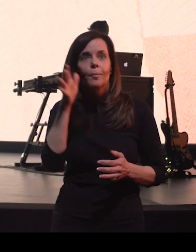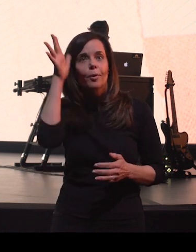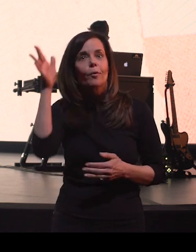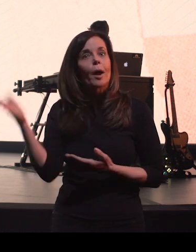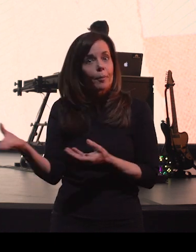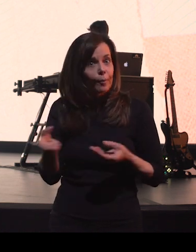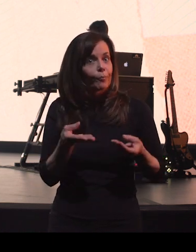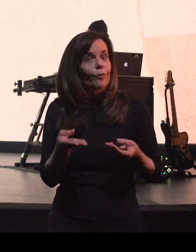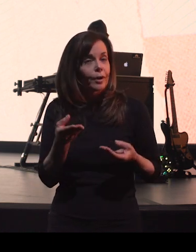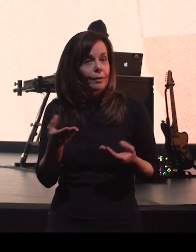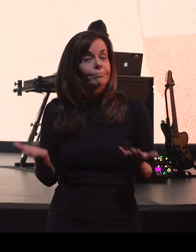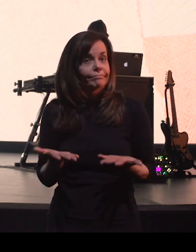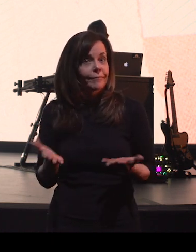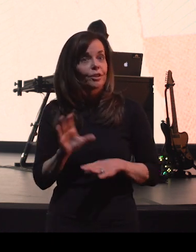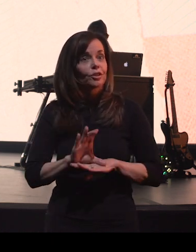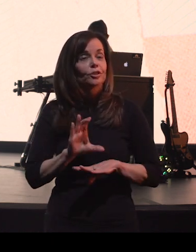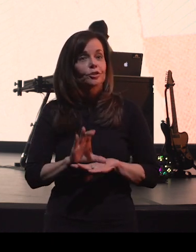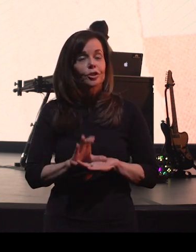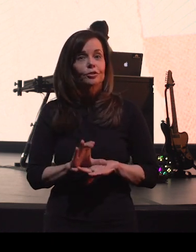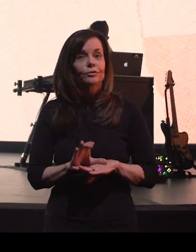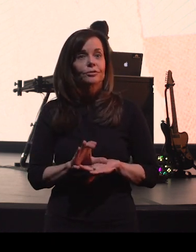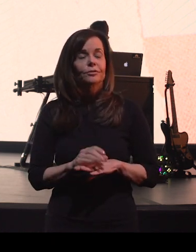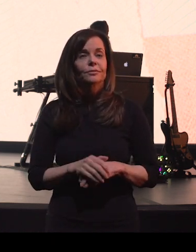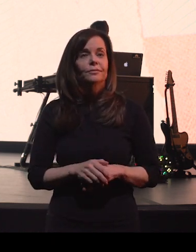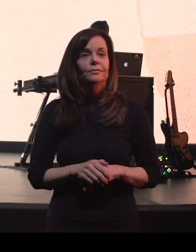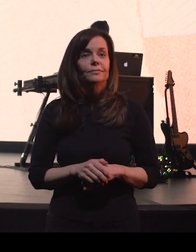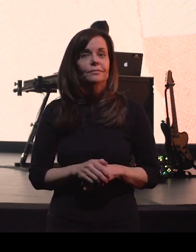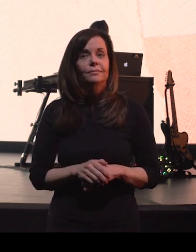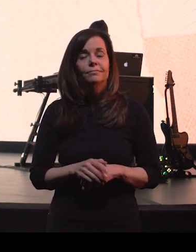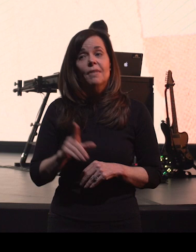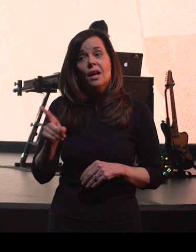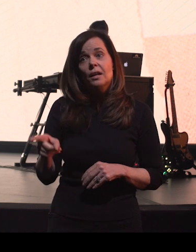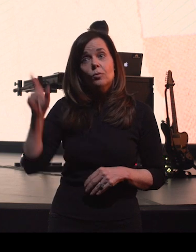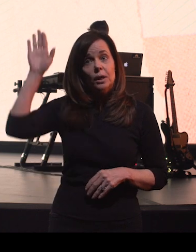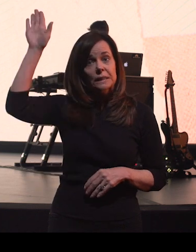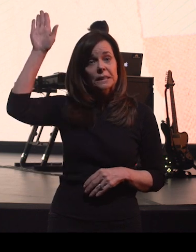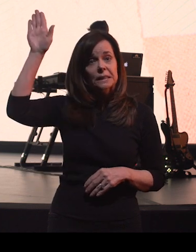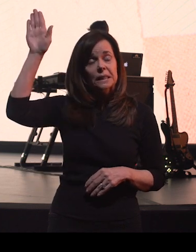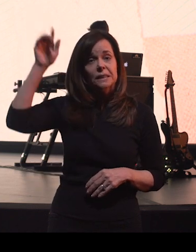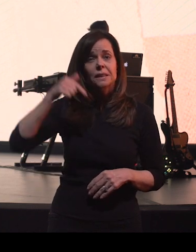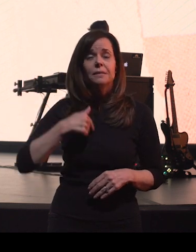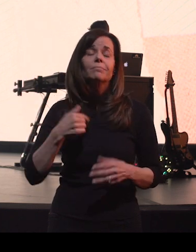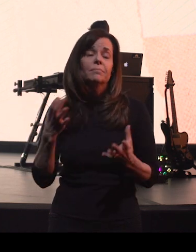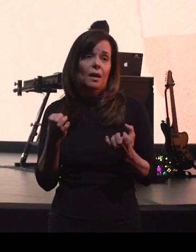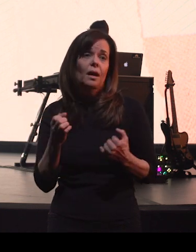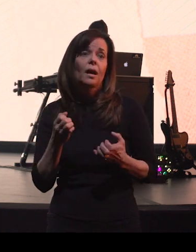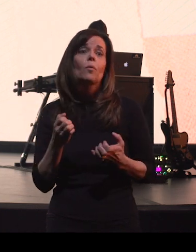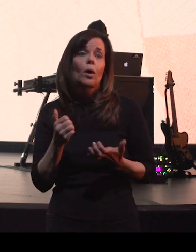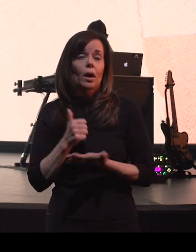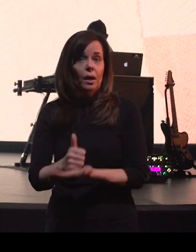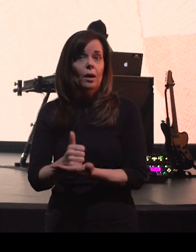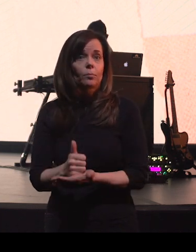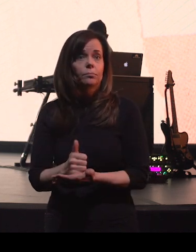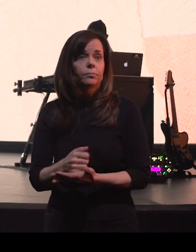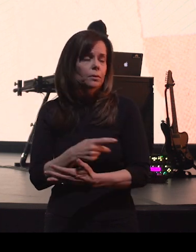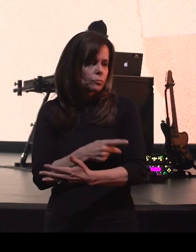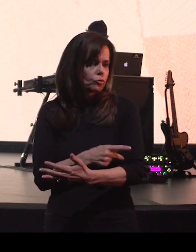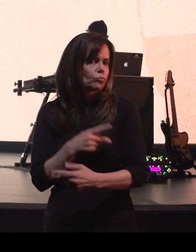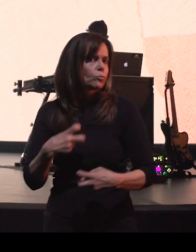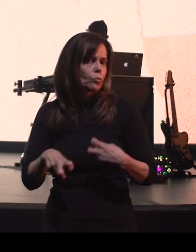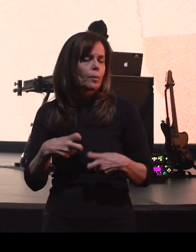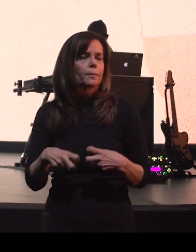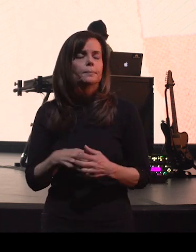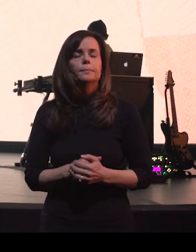On campaign that he finally, like, raised his hand. He said, I'm ready to get some help. We got him connected with counselors. He started talking with one of